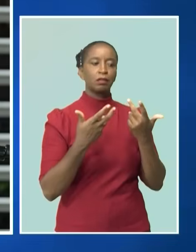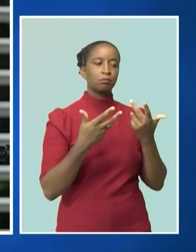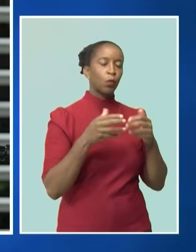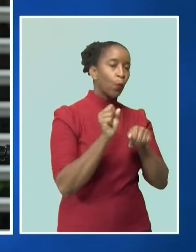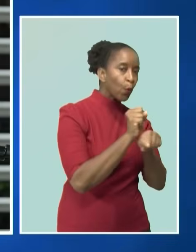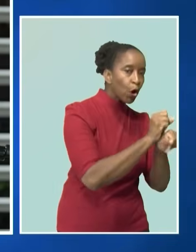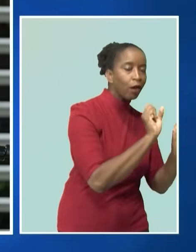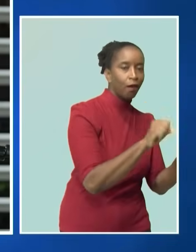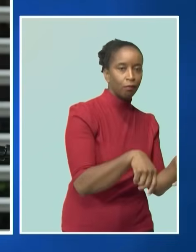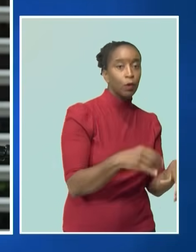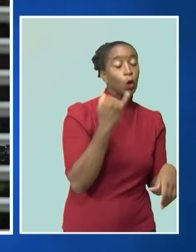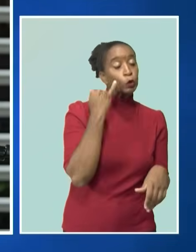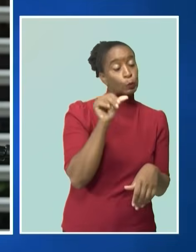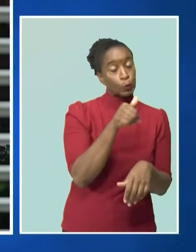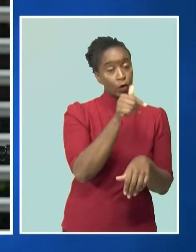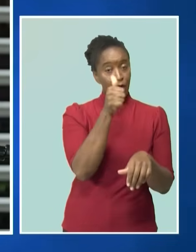deported.